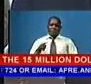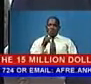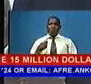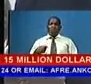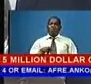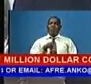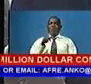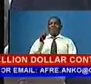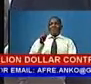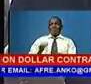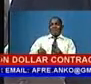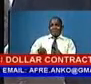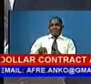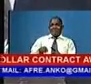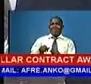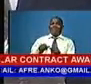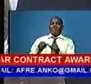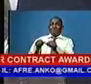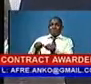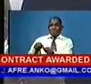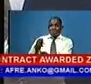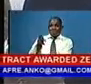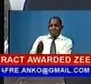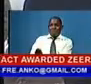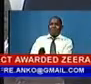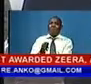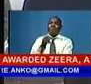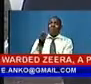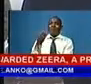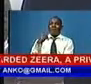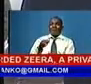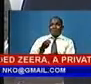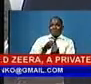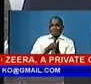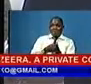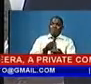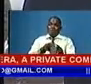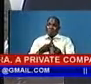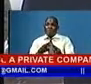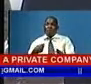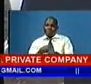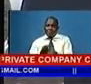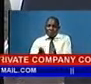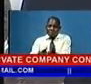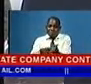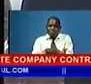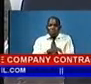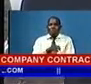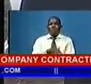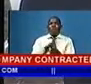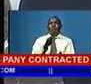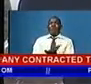We can't maintain the old exhibit numbers because the category has changed. And this is what we have indicated on